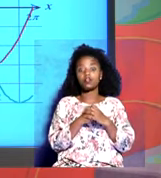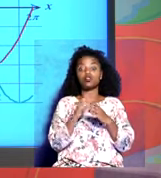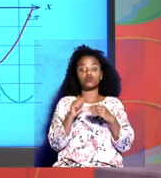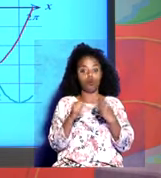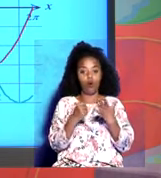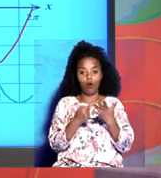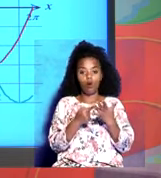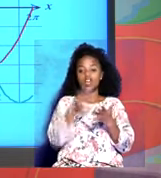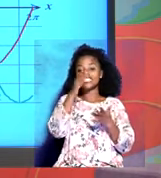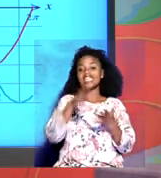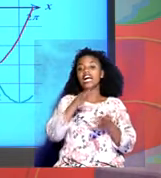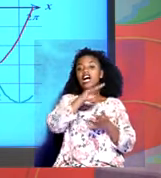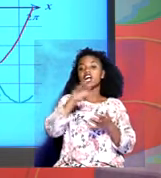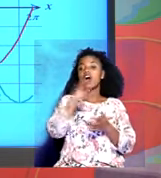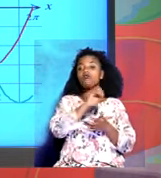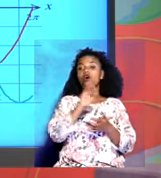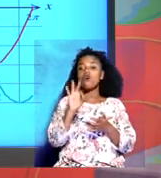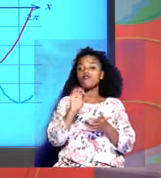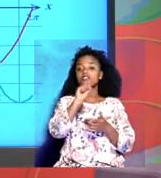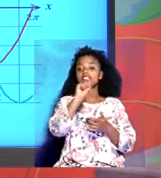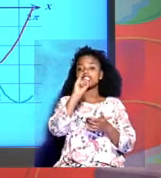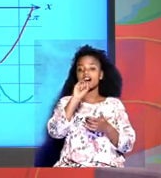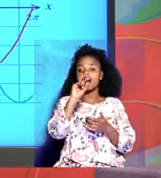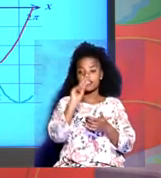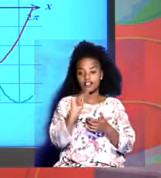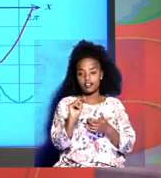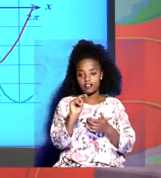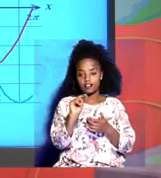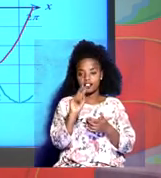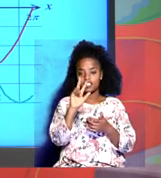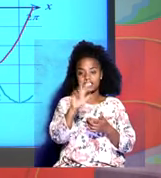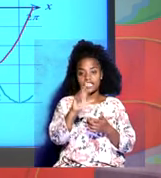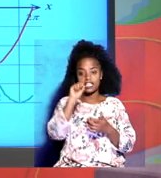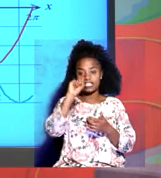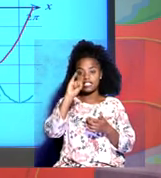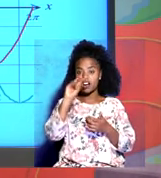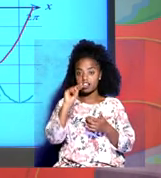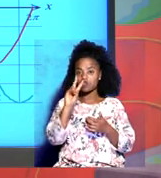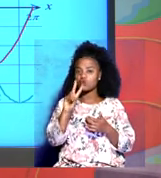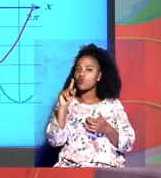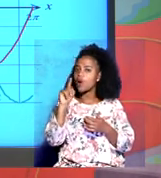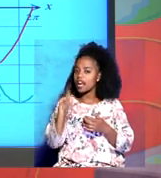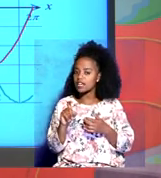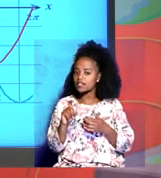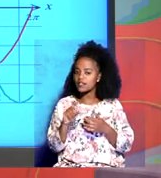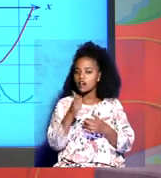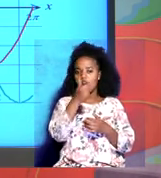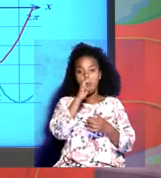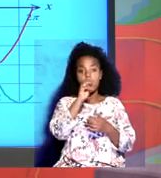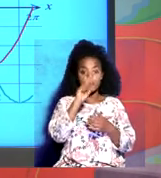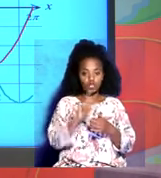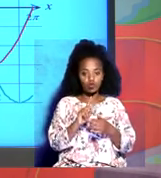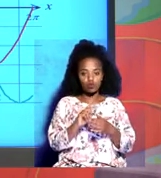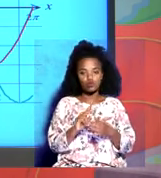So the graph of sine 3 sine 2x, its amplitude is 3,